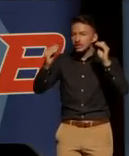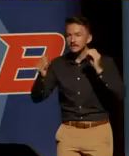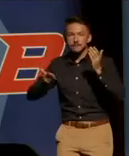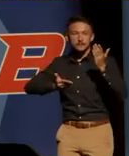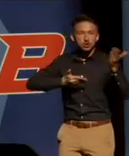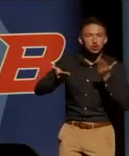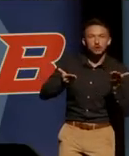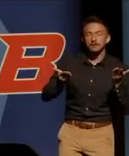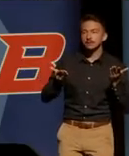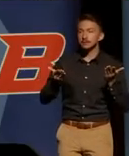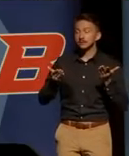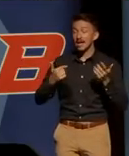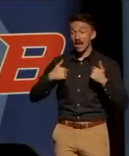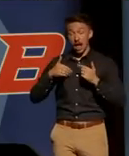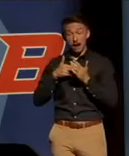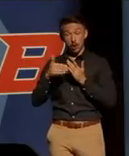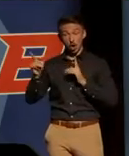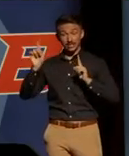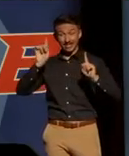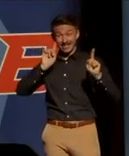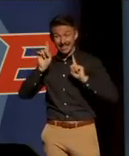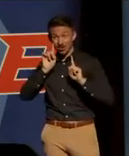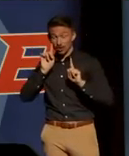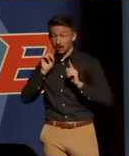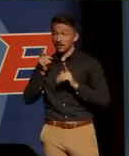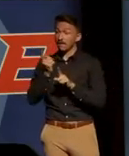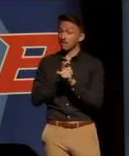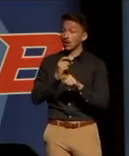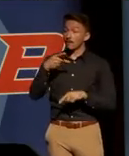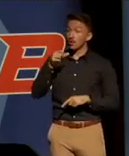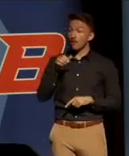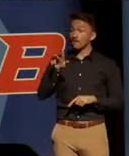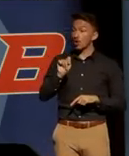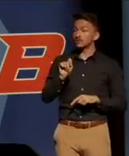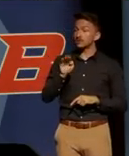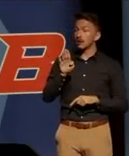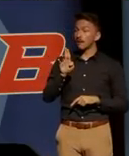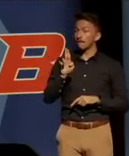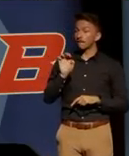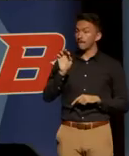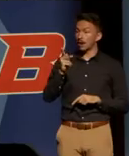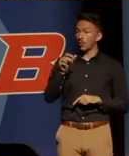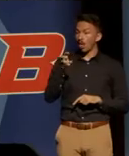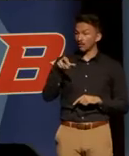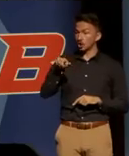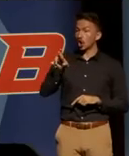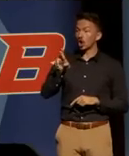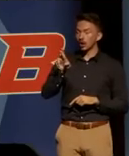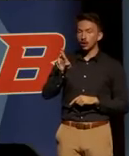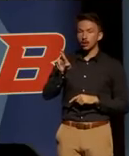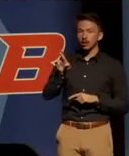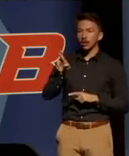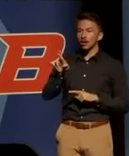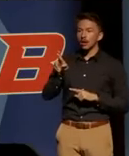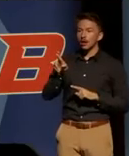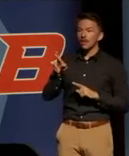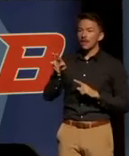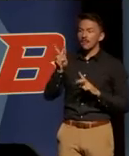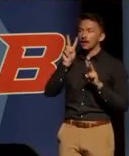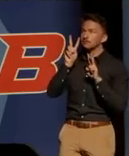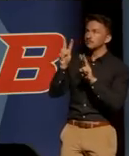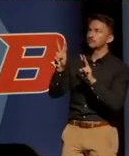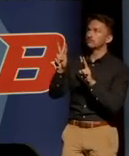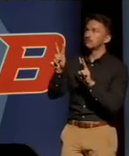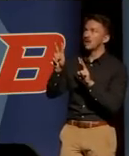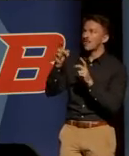time that under Provost Buckwalter, they feel this clarity of vision and this